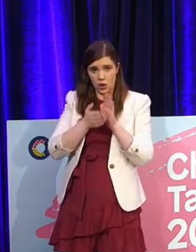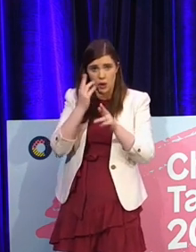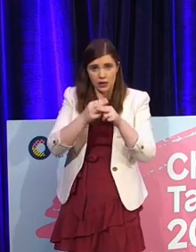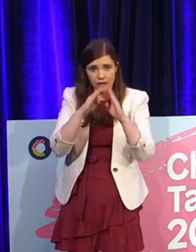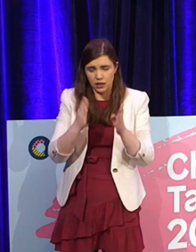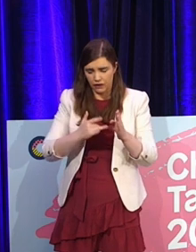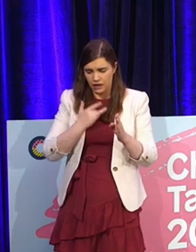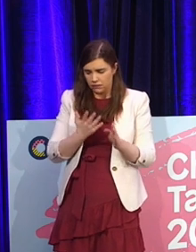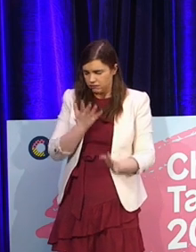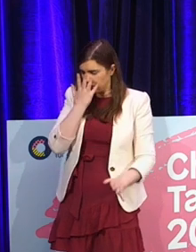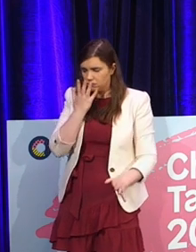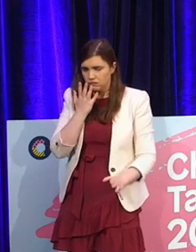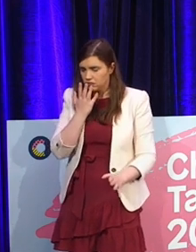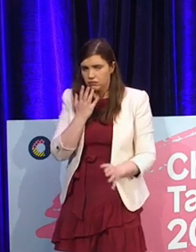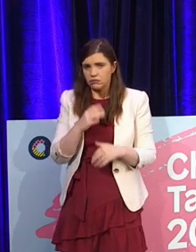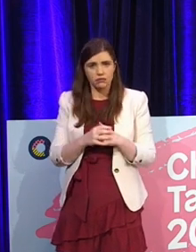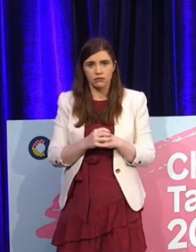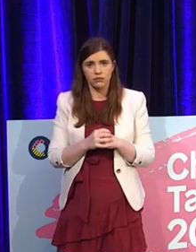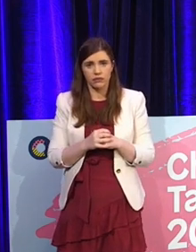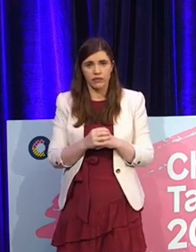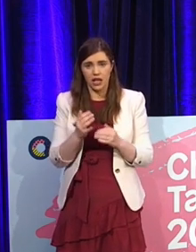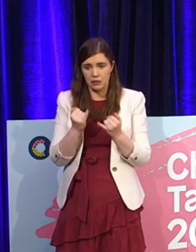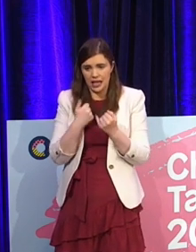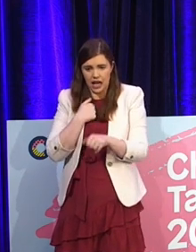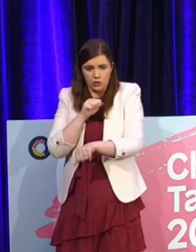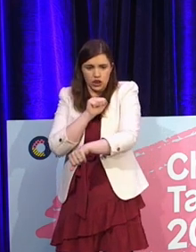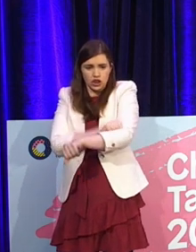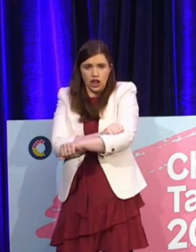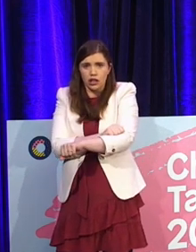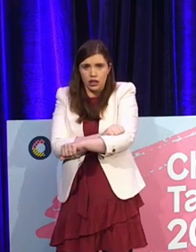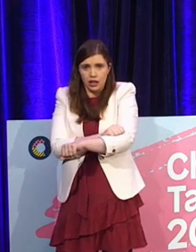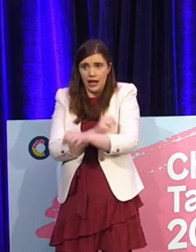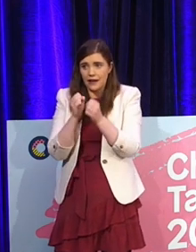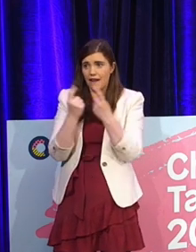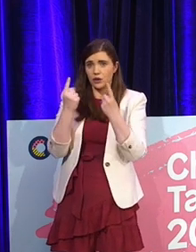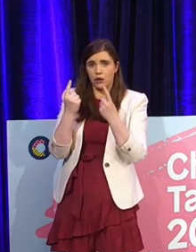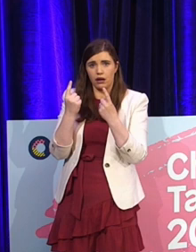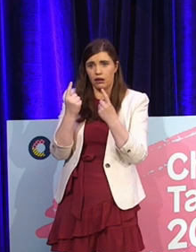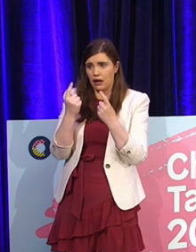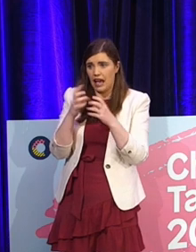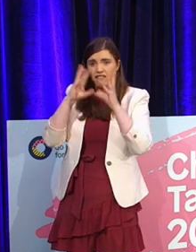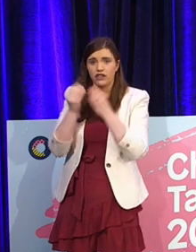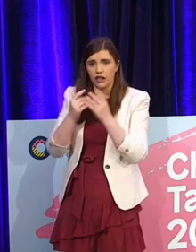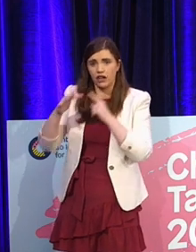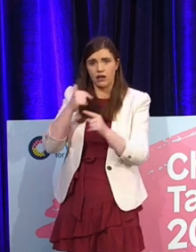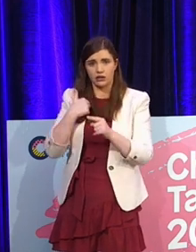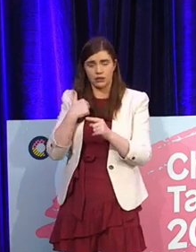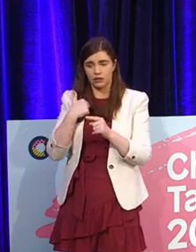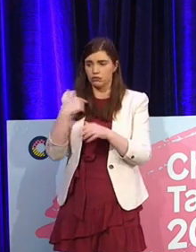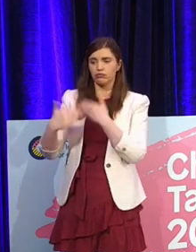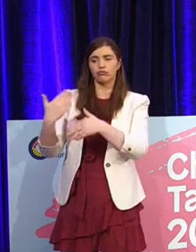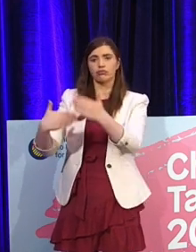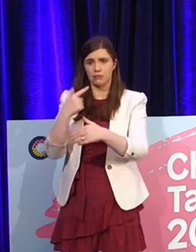mortifying. It was like I was stuck in time, and everyone and everything around me was moving on just